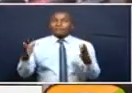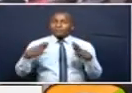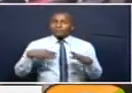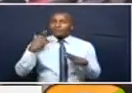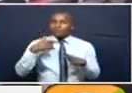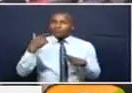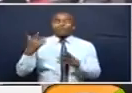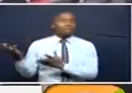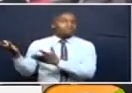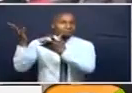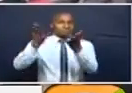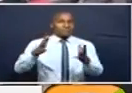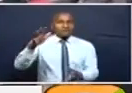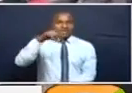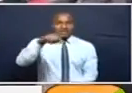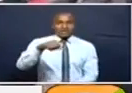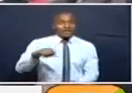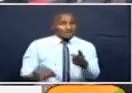ferried to that venue. Number two.